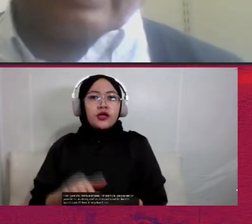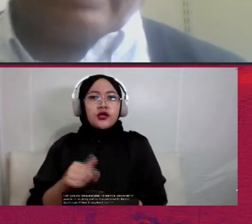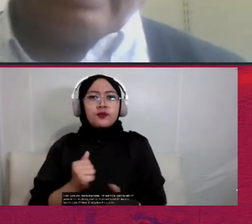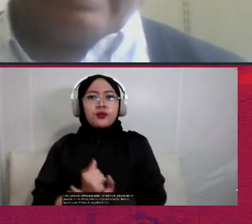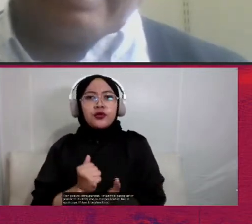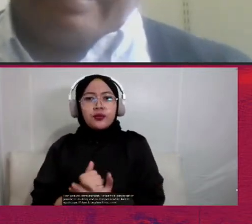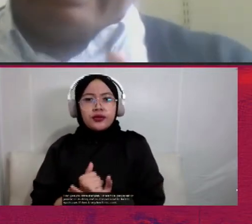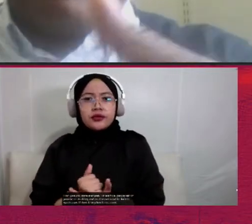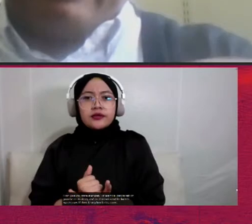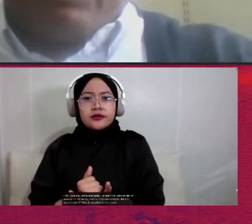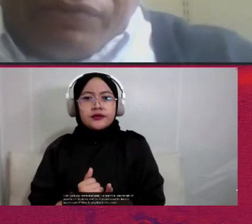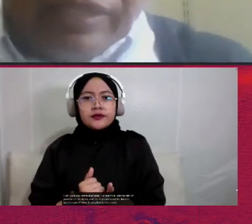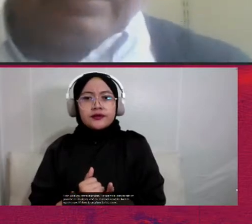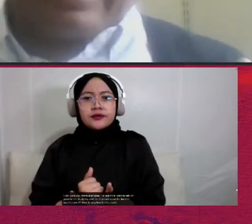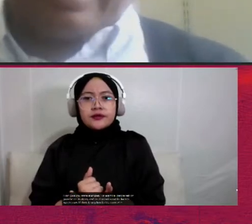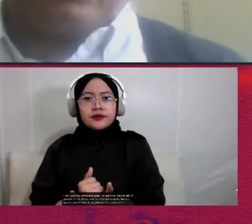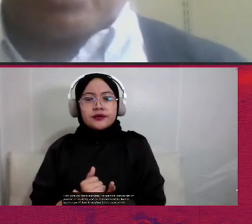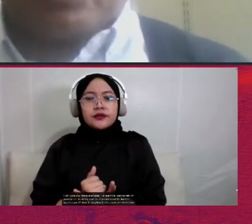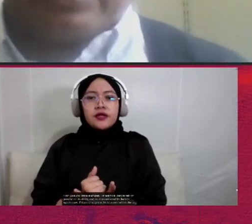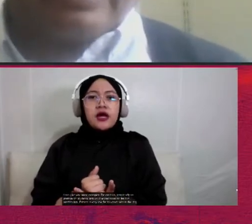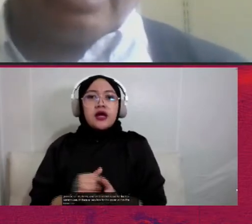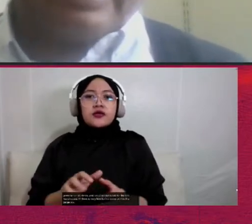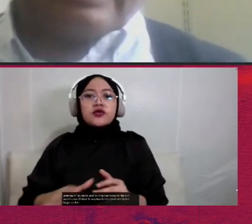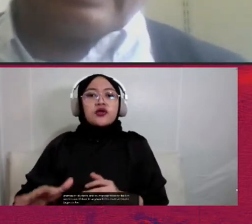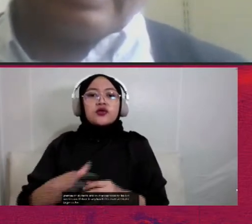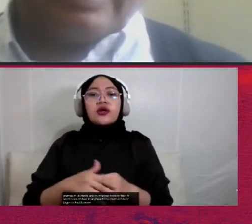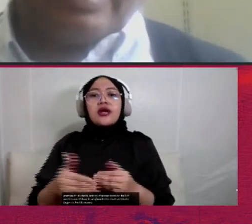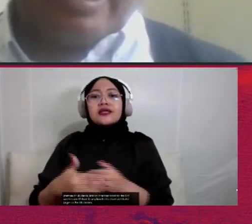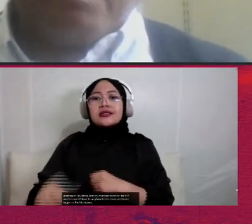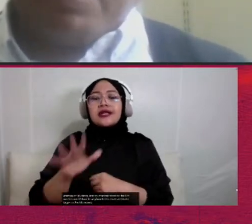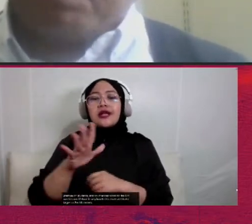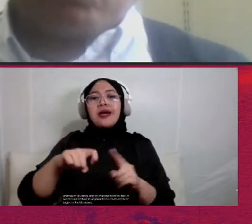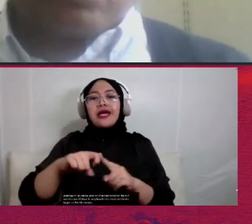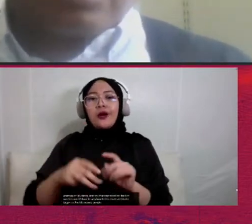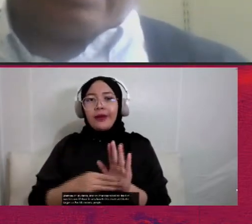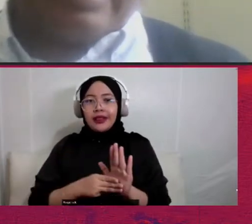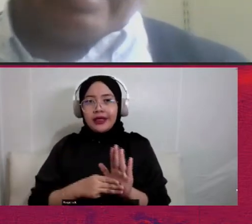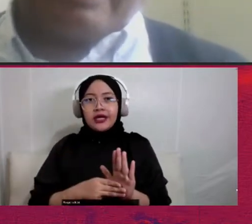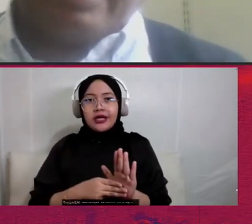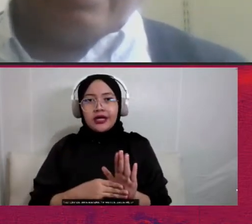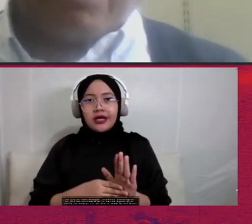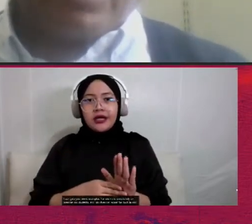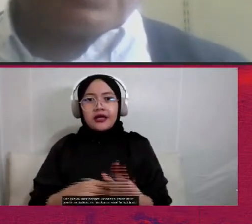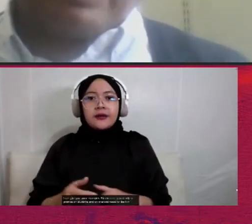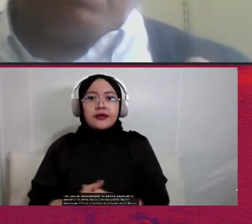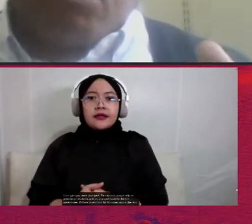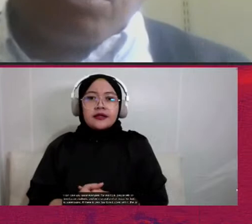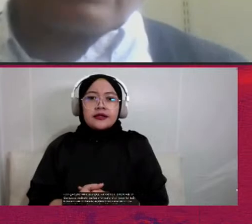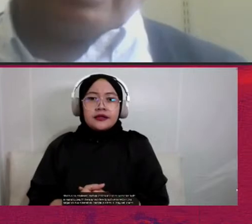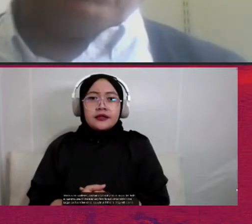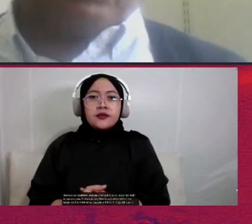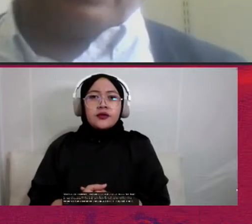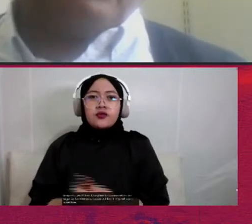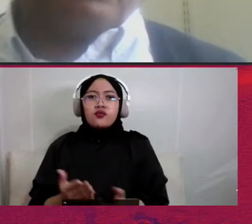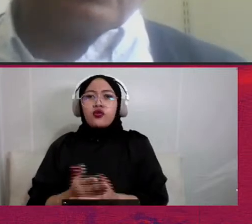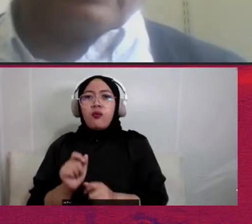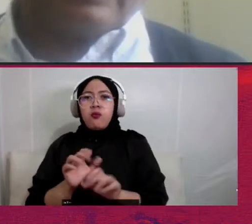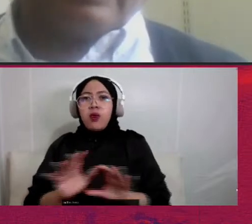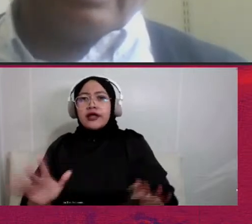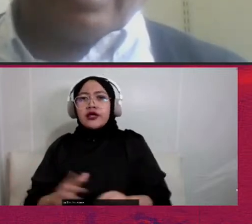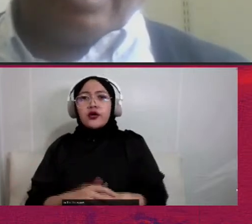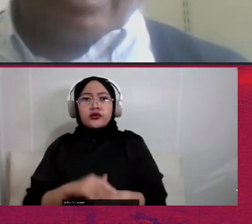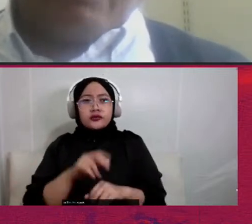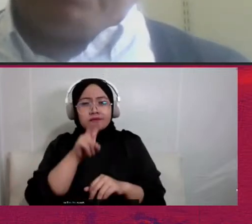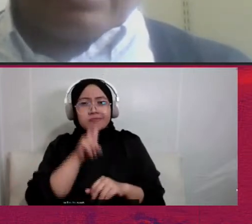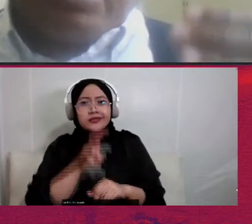forest cover within the radius of 5 kilometers, people would struggle. They will spend more time to find the